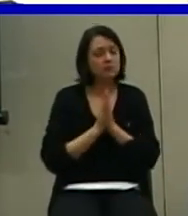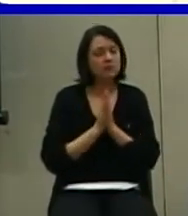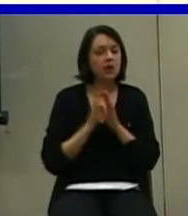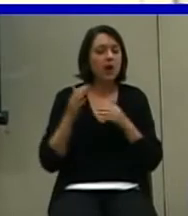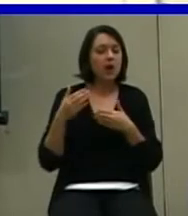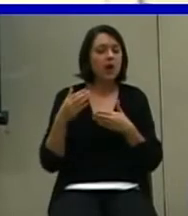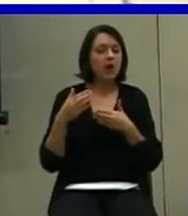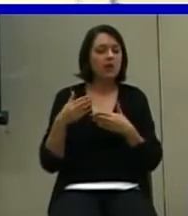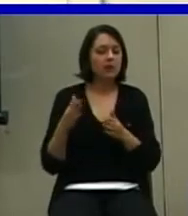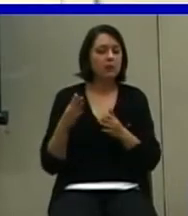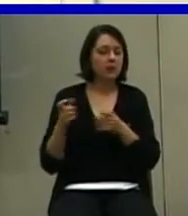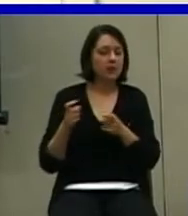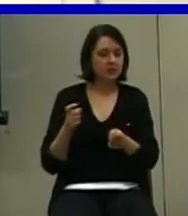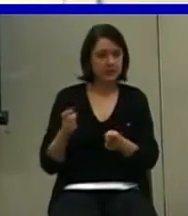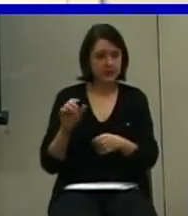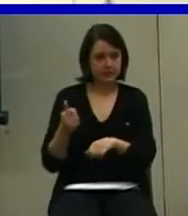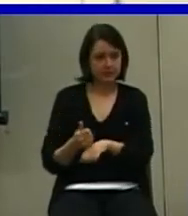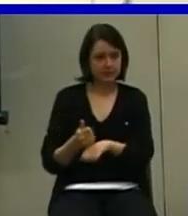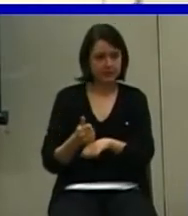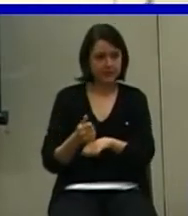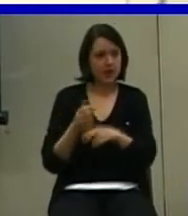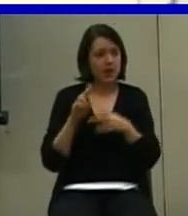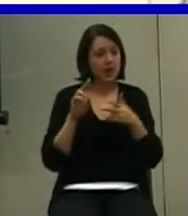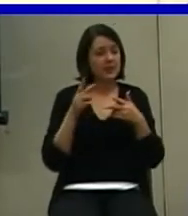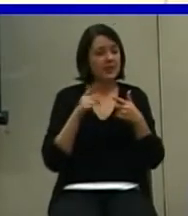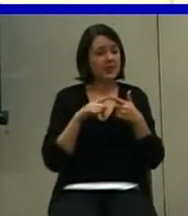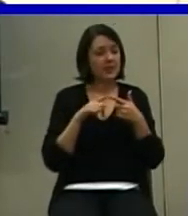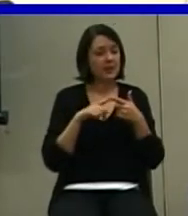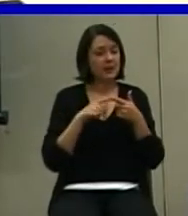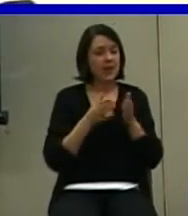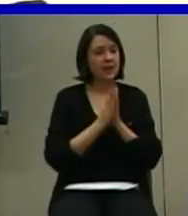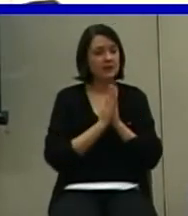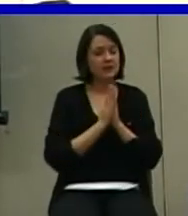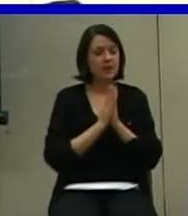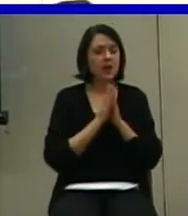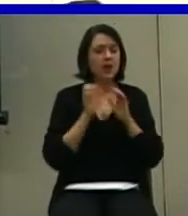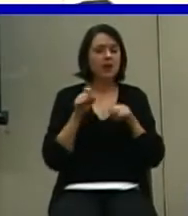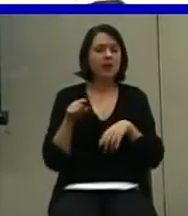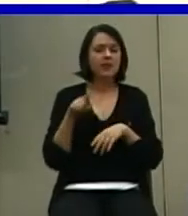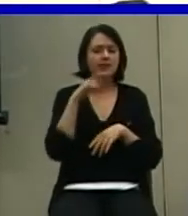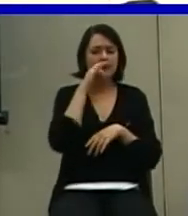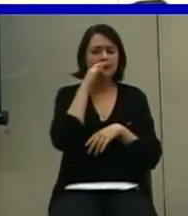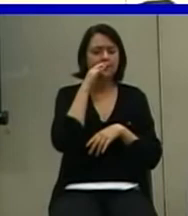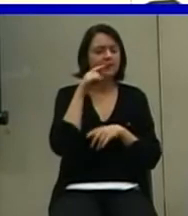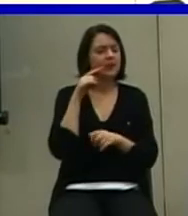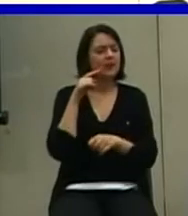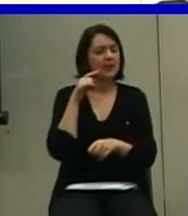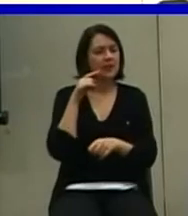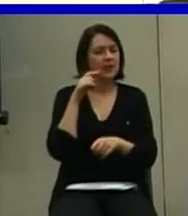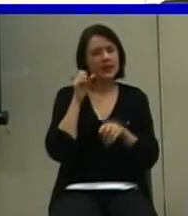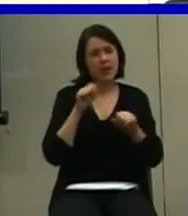classroom management in place? Second thing I'm going to ask is, can this kid, or is